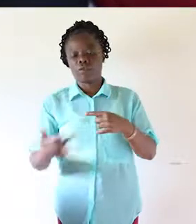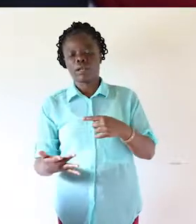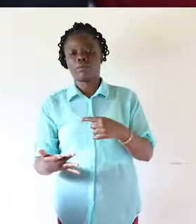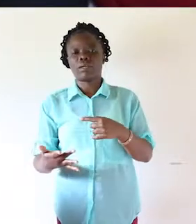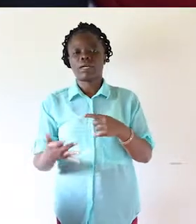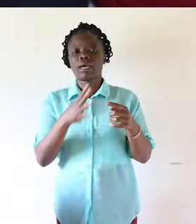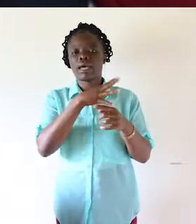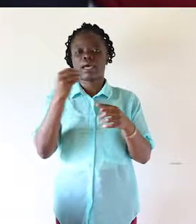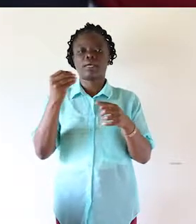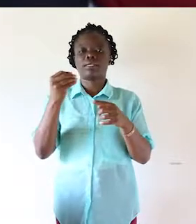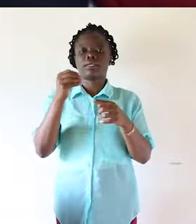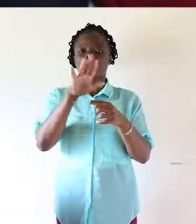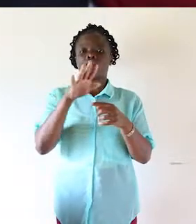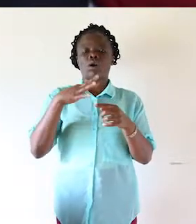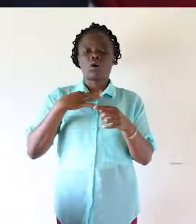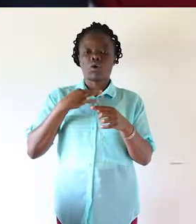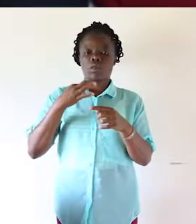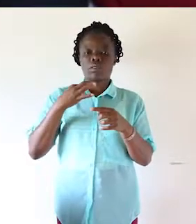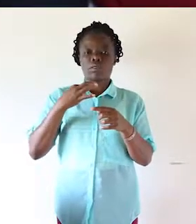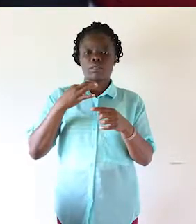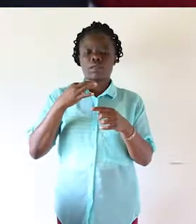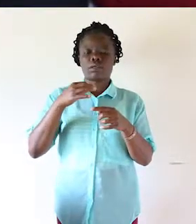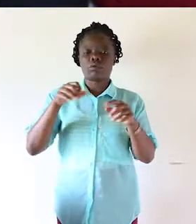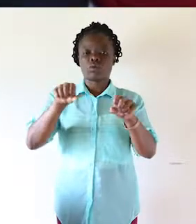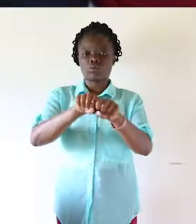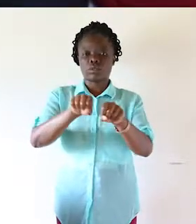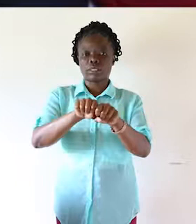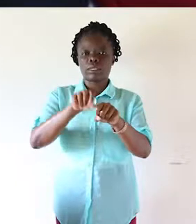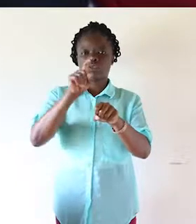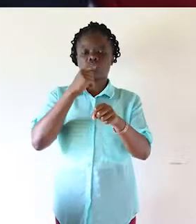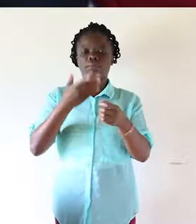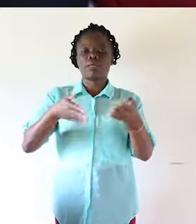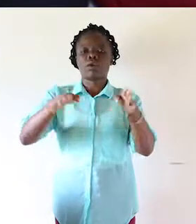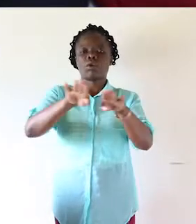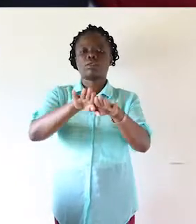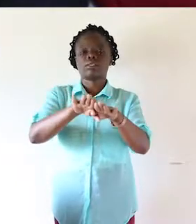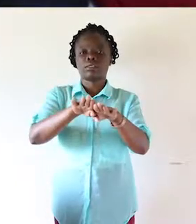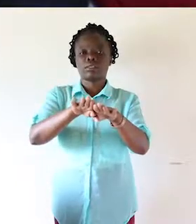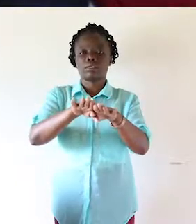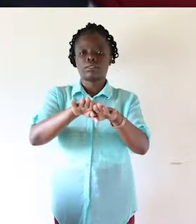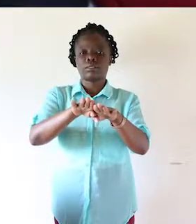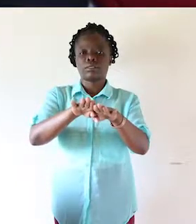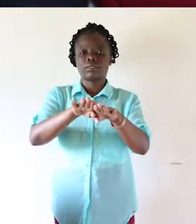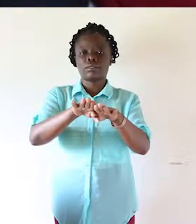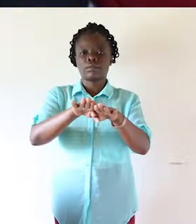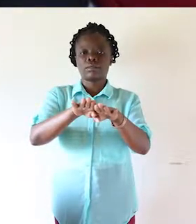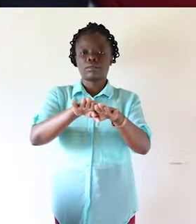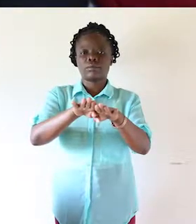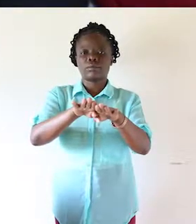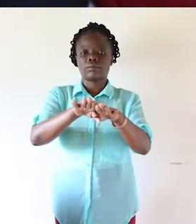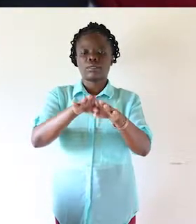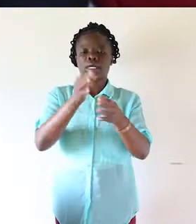down. And your clothes, your shoes should be crossed. You understand?